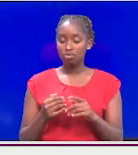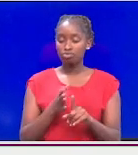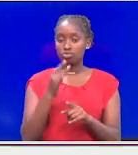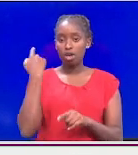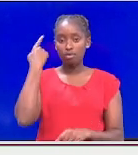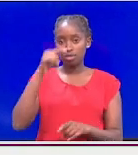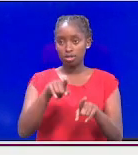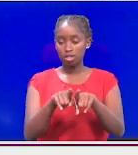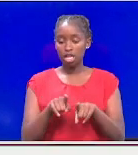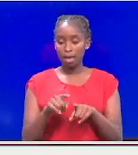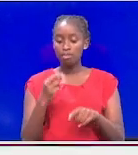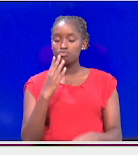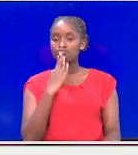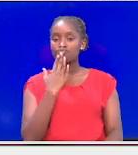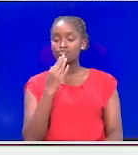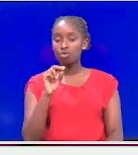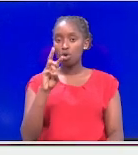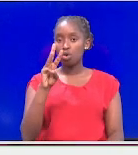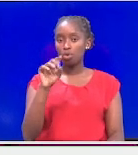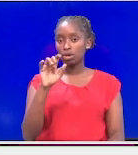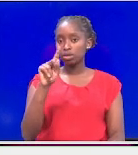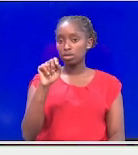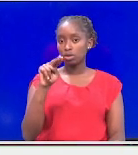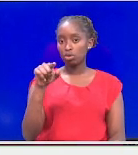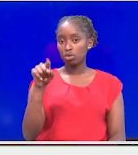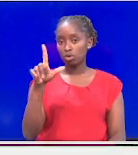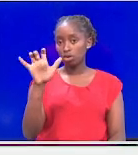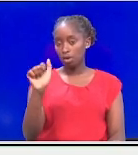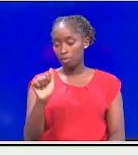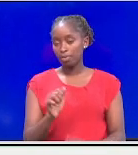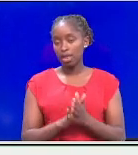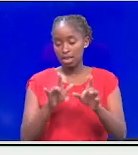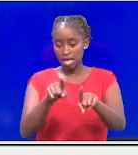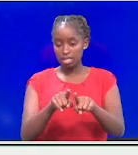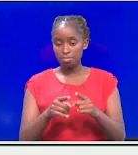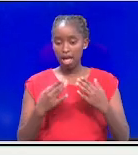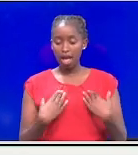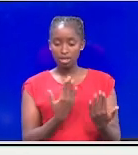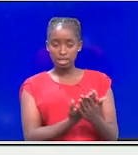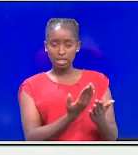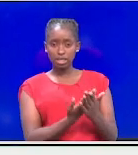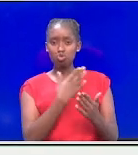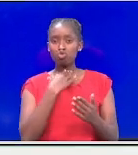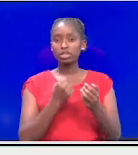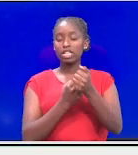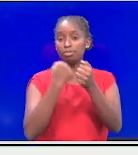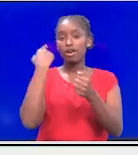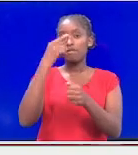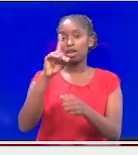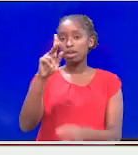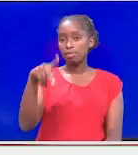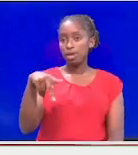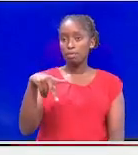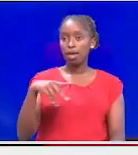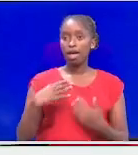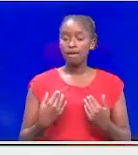deputy Gladys Boschelei from the impeachment process due to their prior public statements suggesting support for DP Gachagua's ouster.